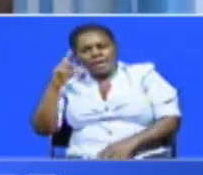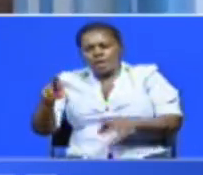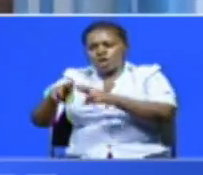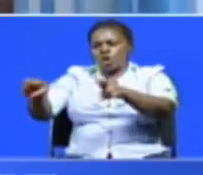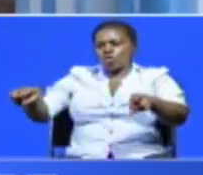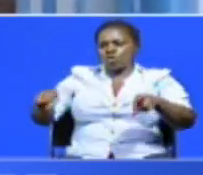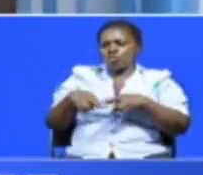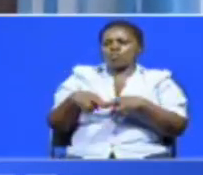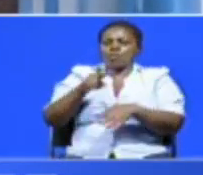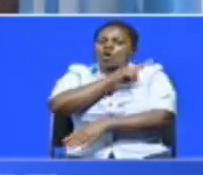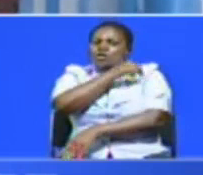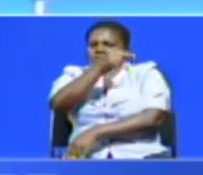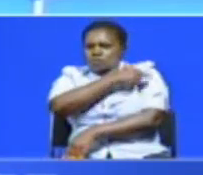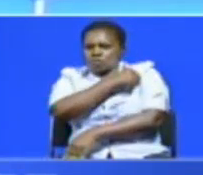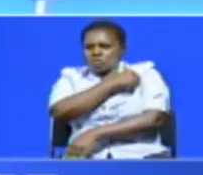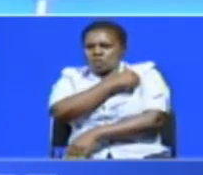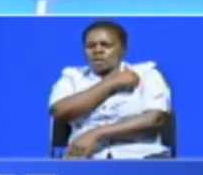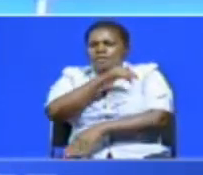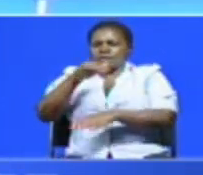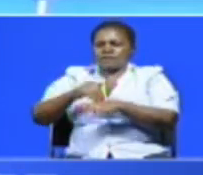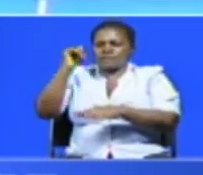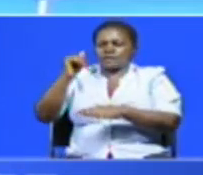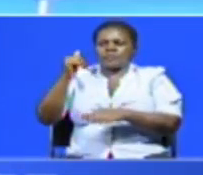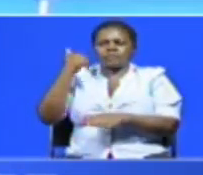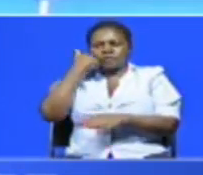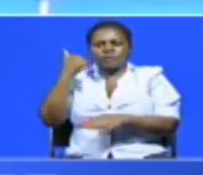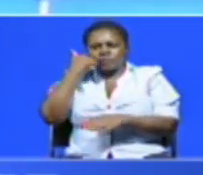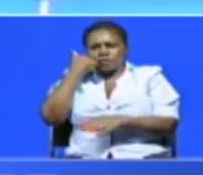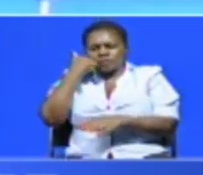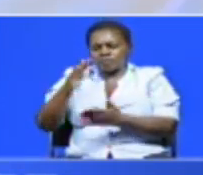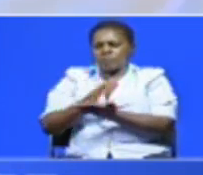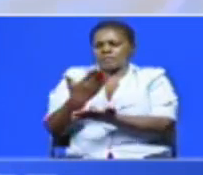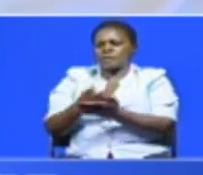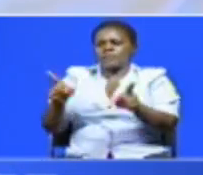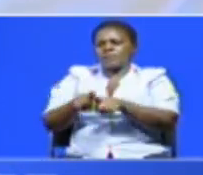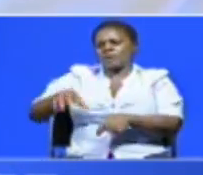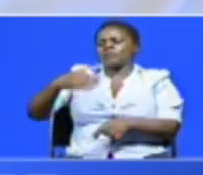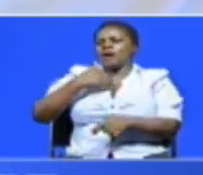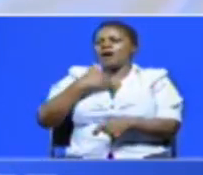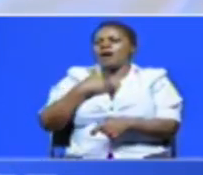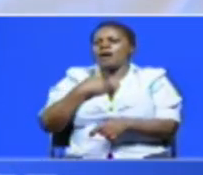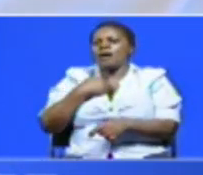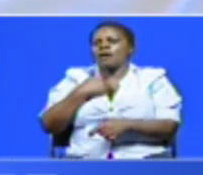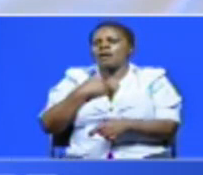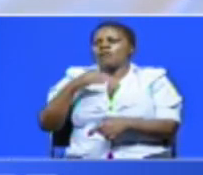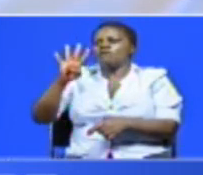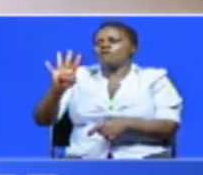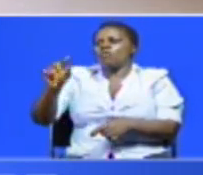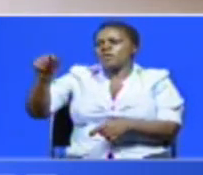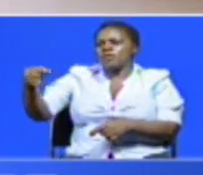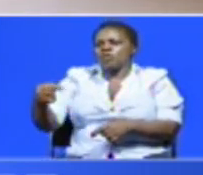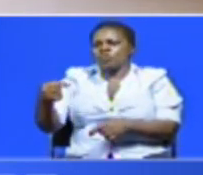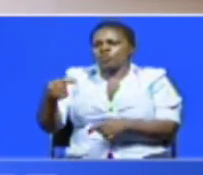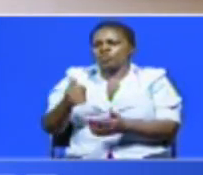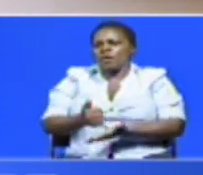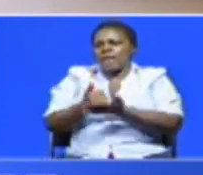Kakamega Referral Hospital alongside an infectious disease unit. The county has also set aside 4 million shillings to